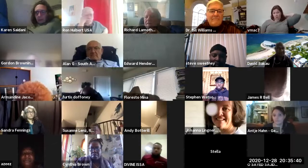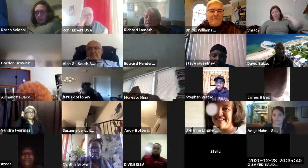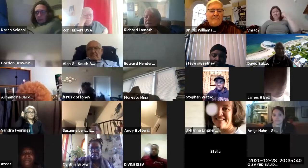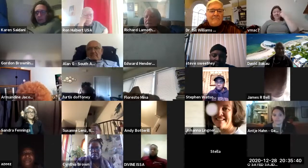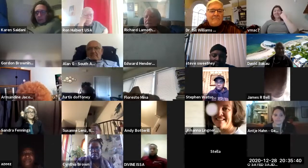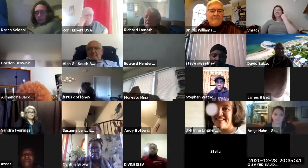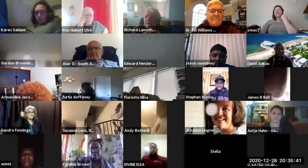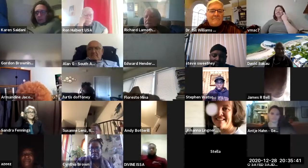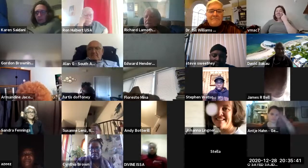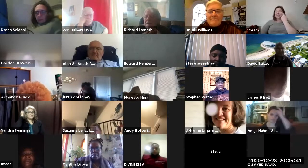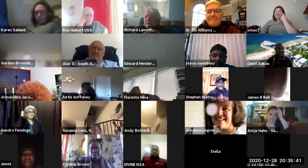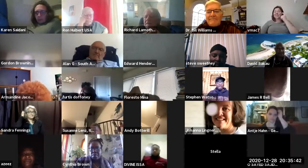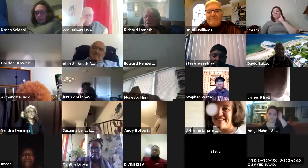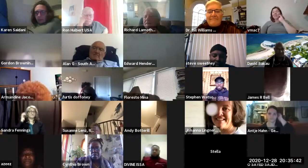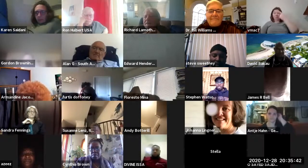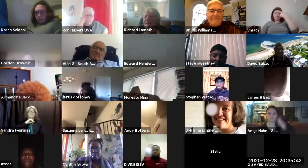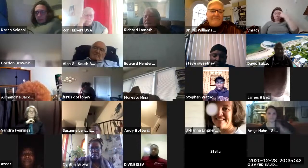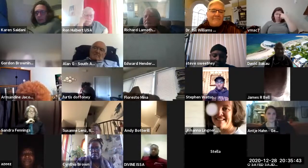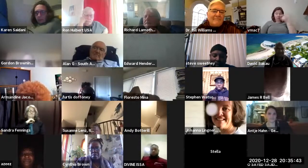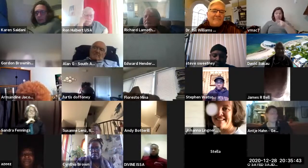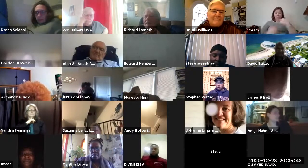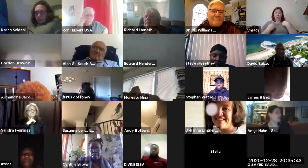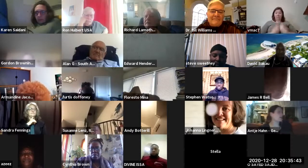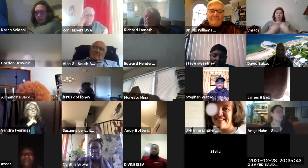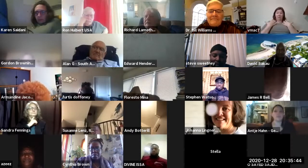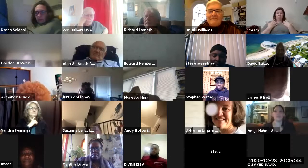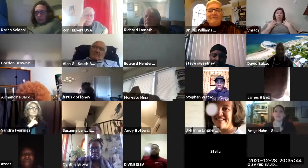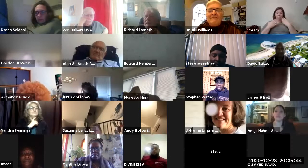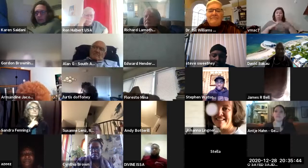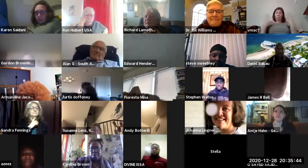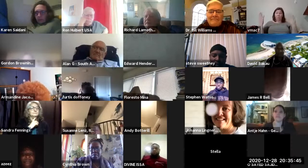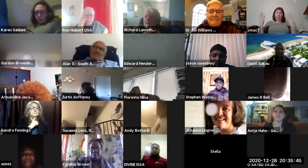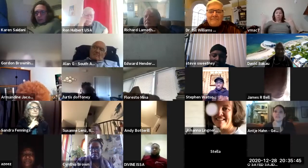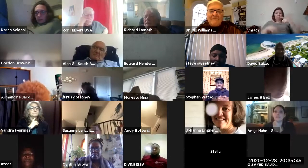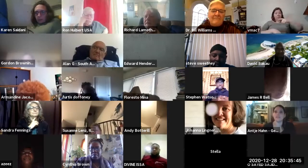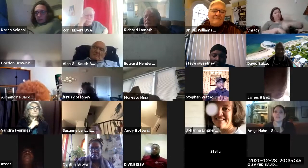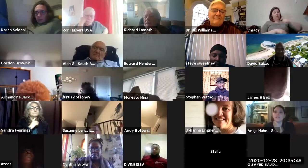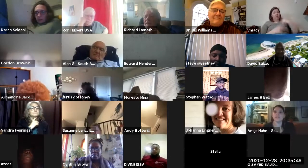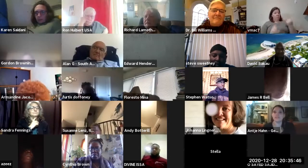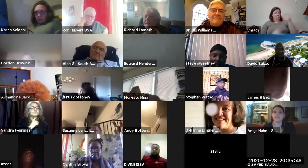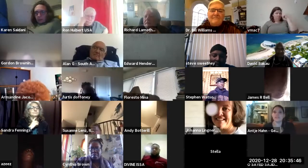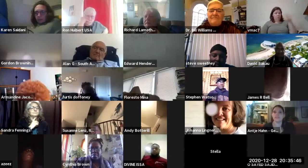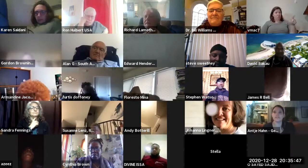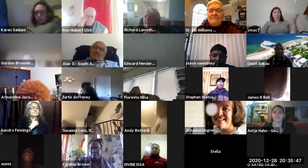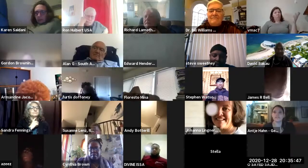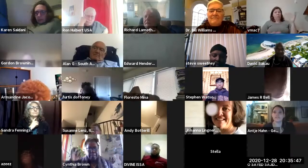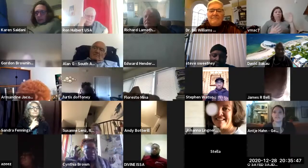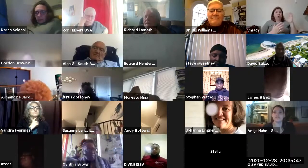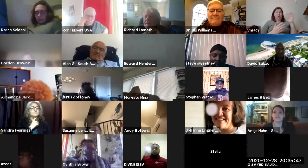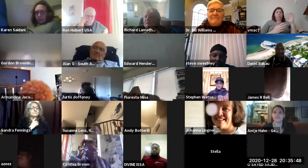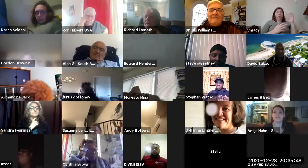are so passionate about it. I told them that I'm already out the door. It's just a matter of time. I'm just doing this. This is just what I call